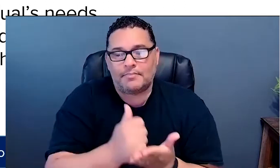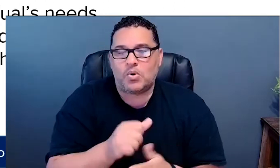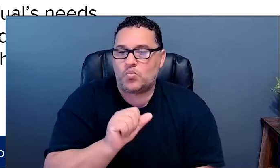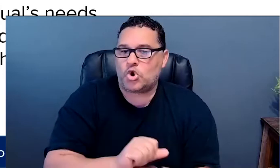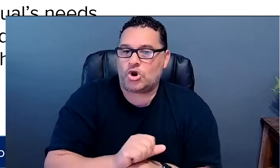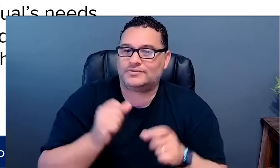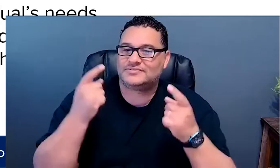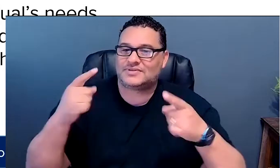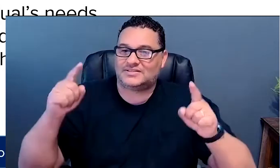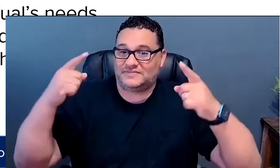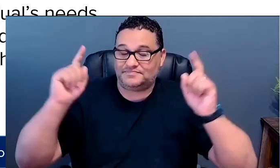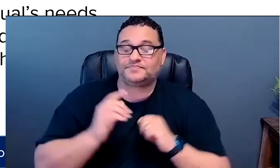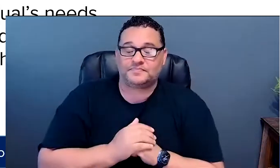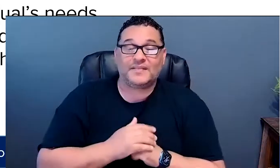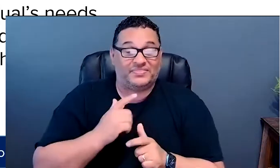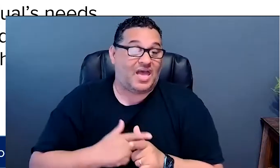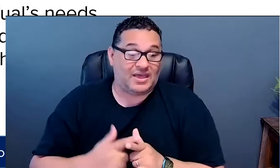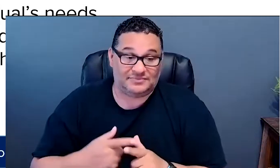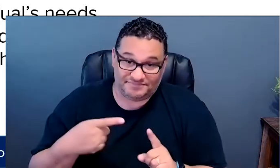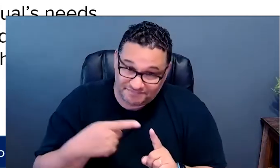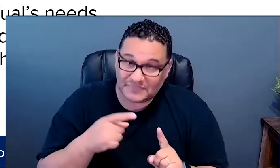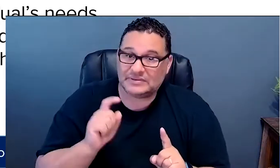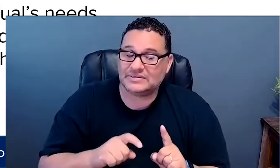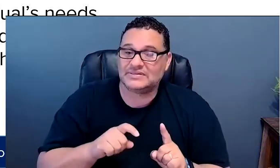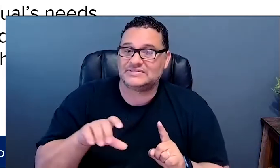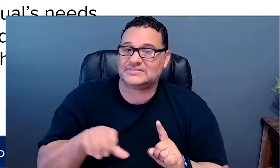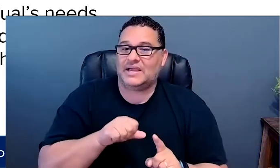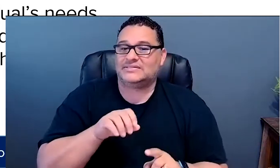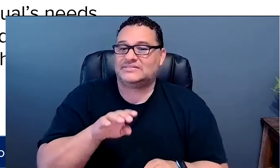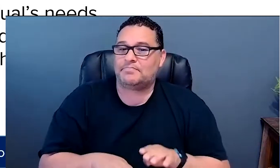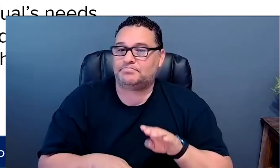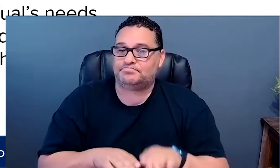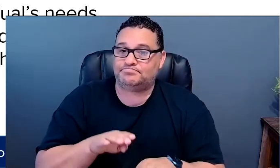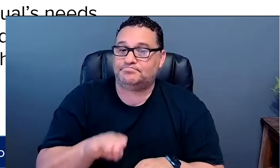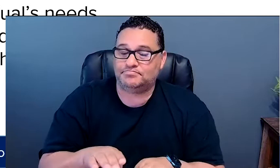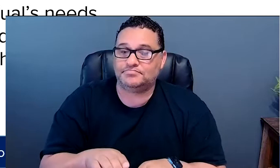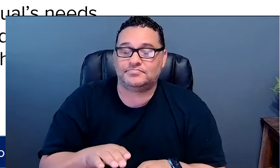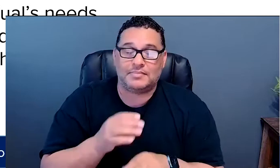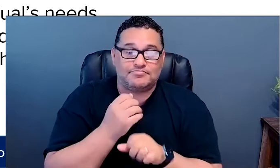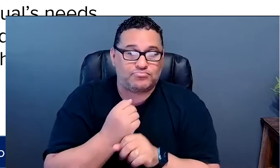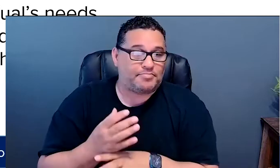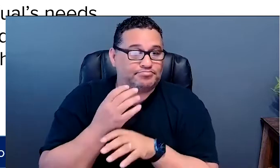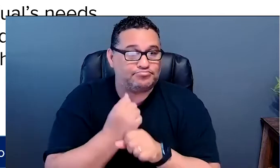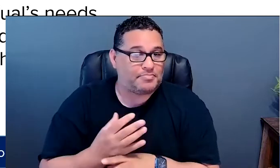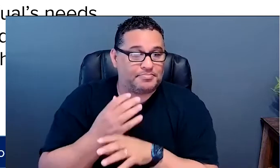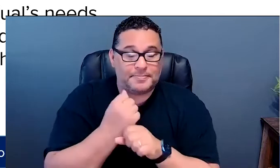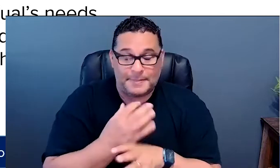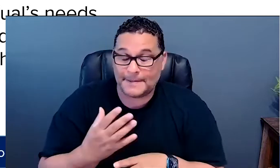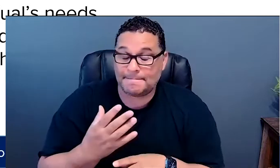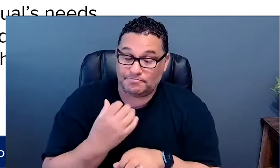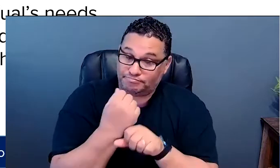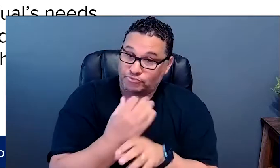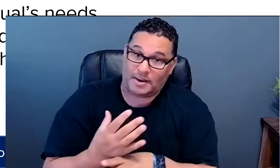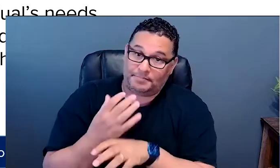take those steps, including preparation for employment. And preparation can